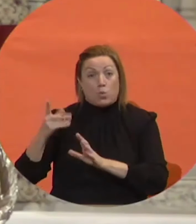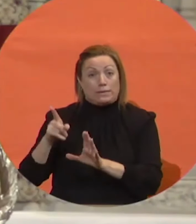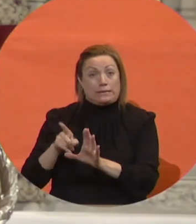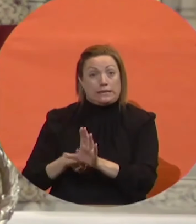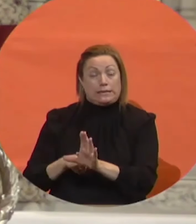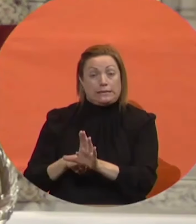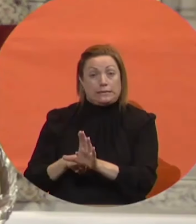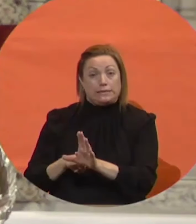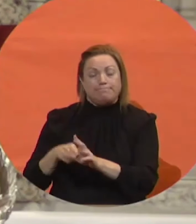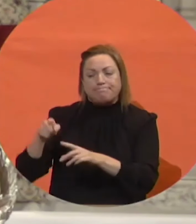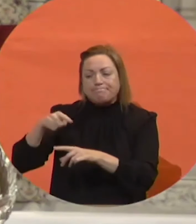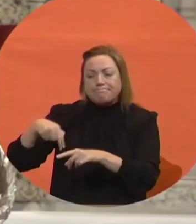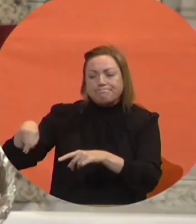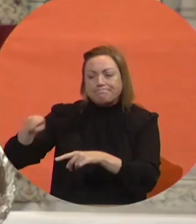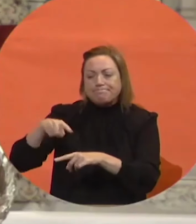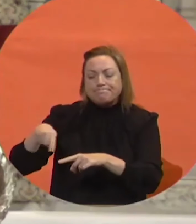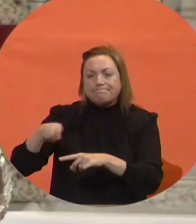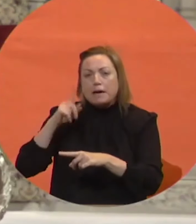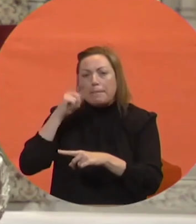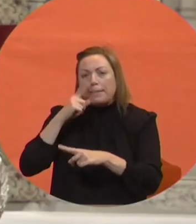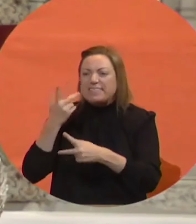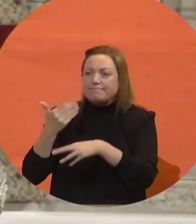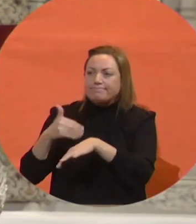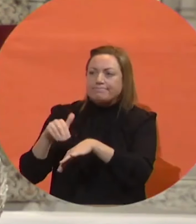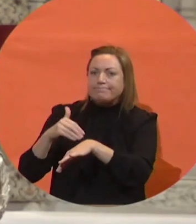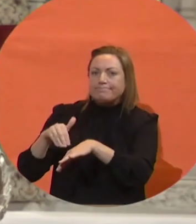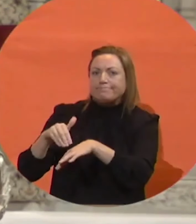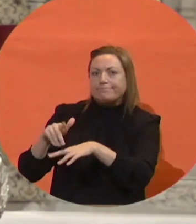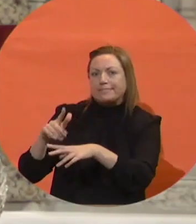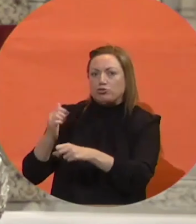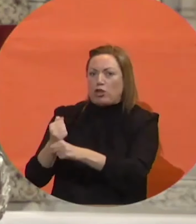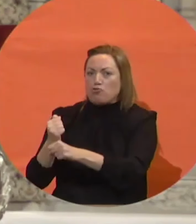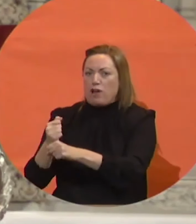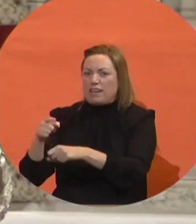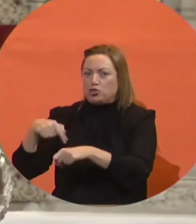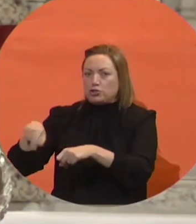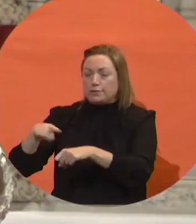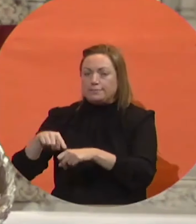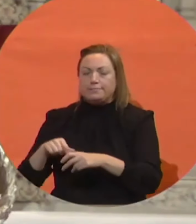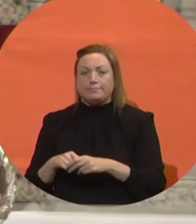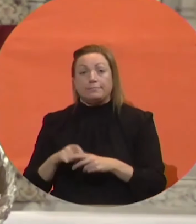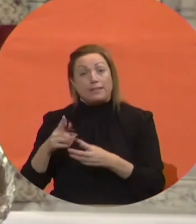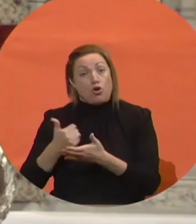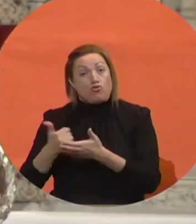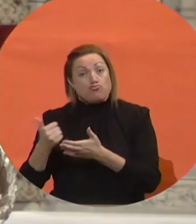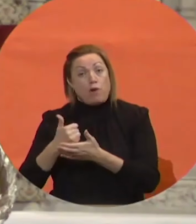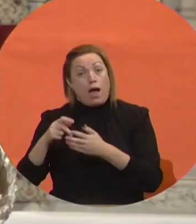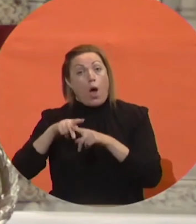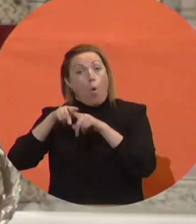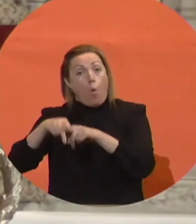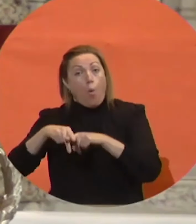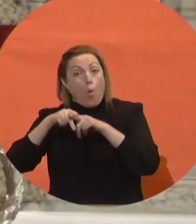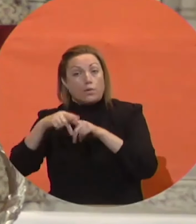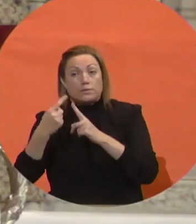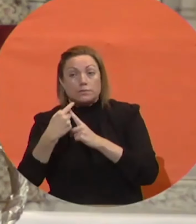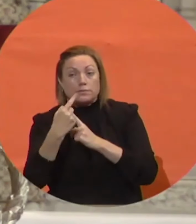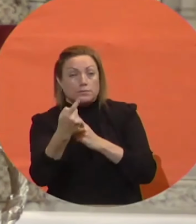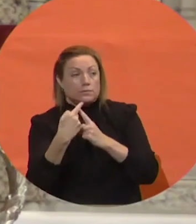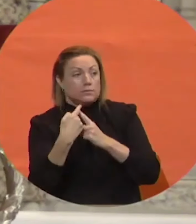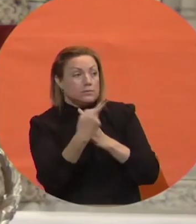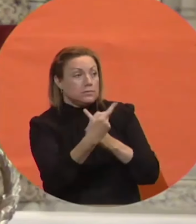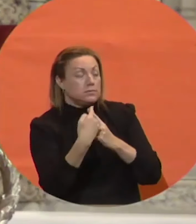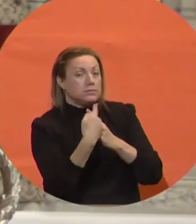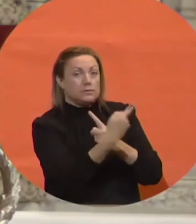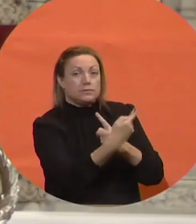wicked and perverse generation, making quarterly rounds on horseback to Launceston,